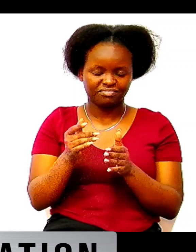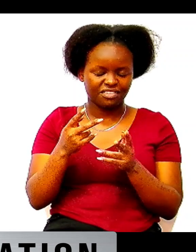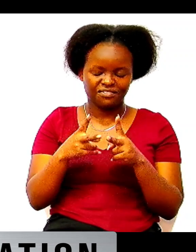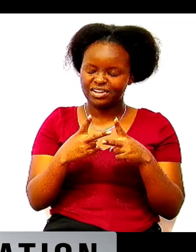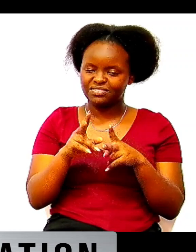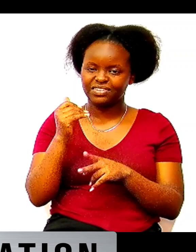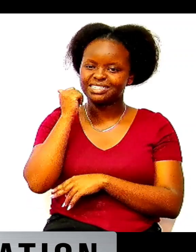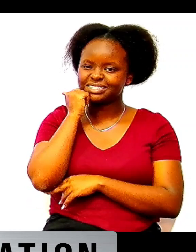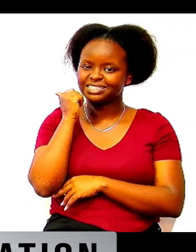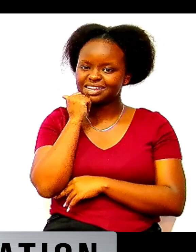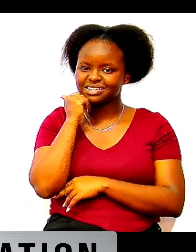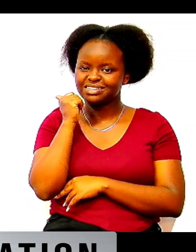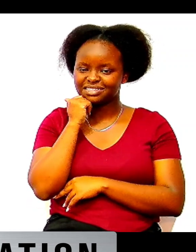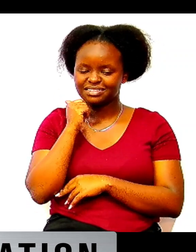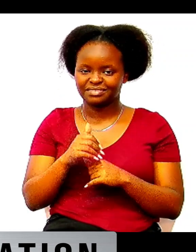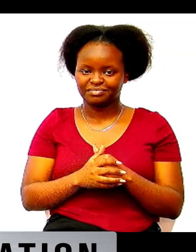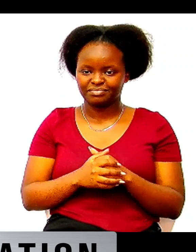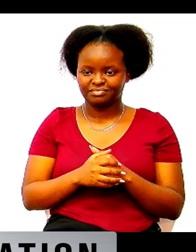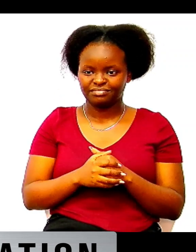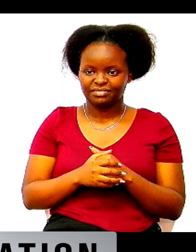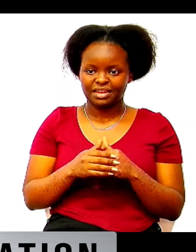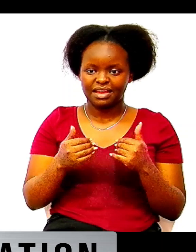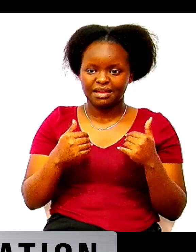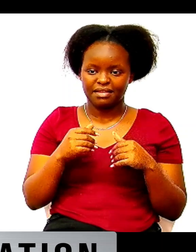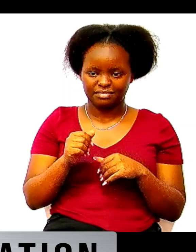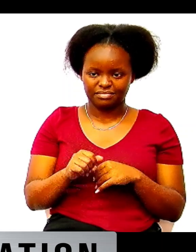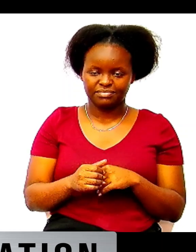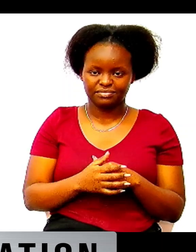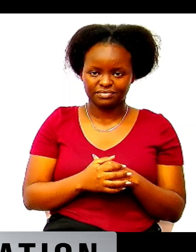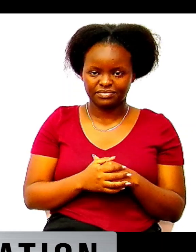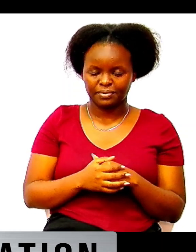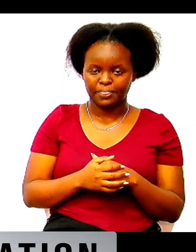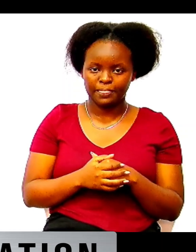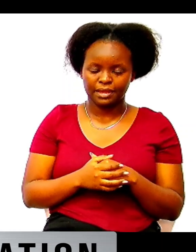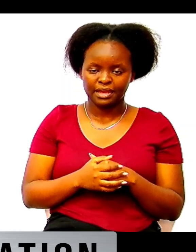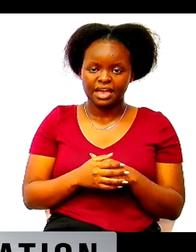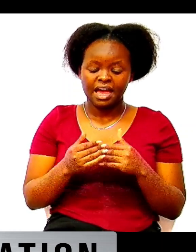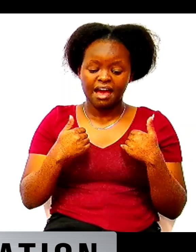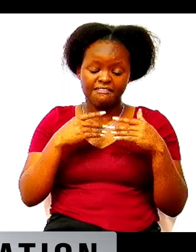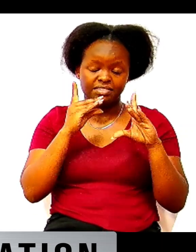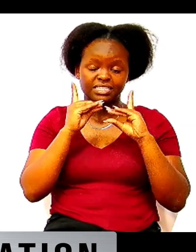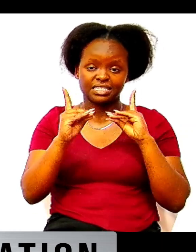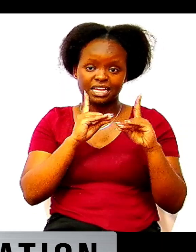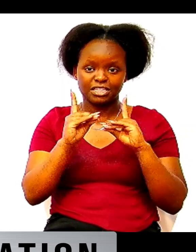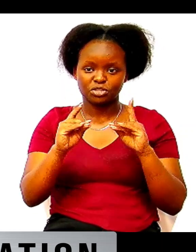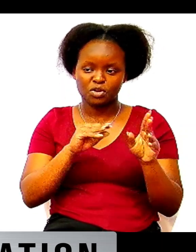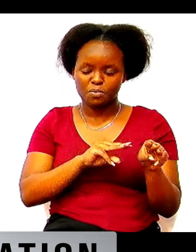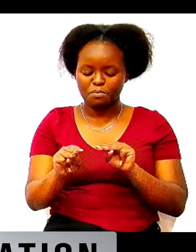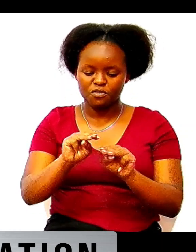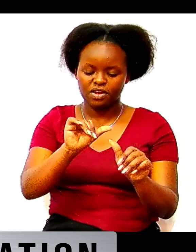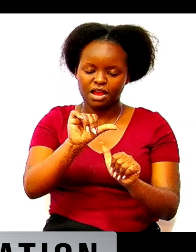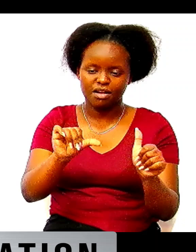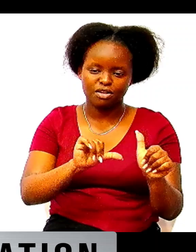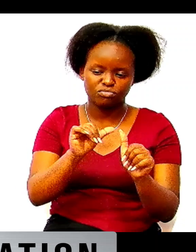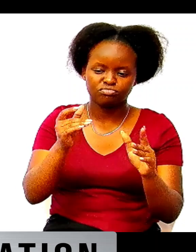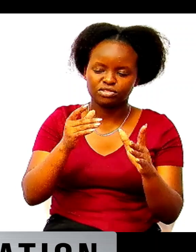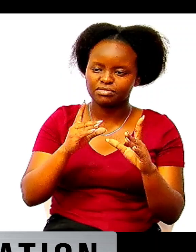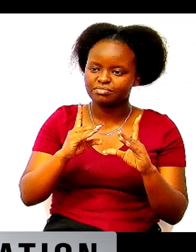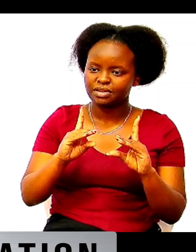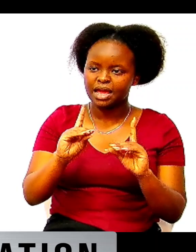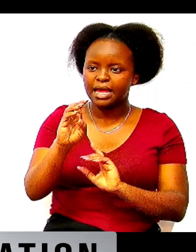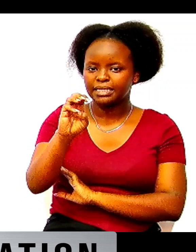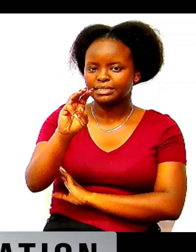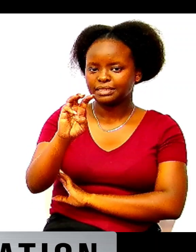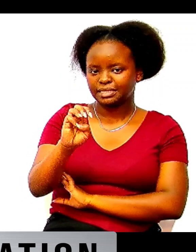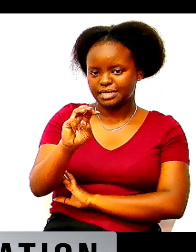we hope that there's going to be a discussion around moving the democracy forward. Some of them,